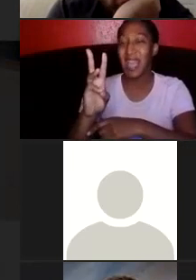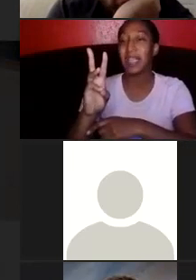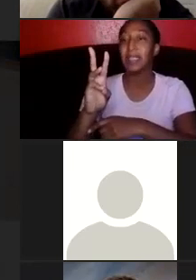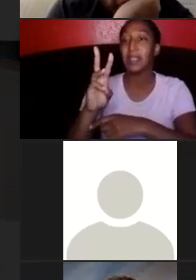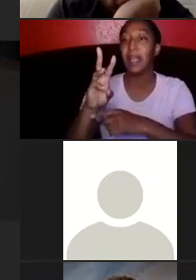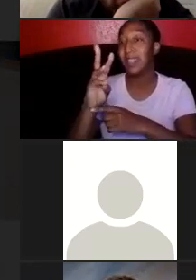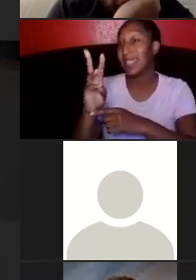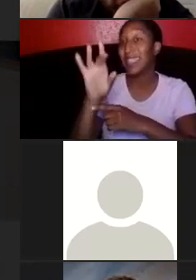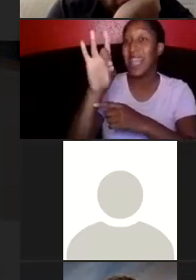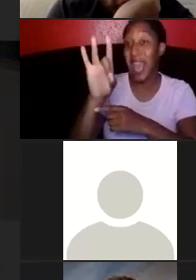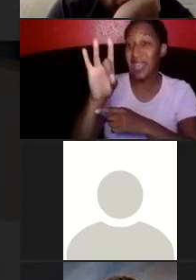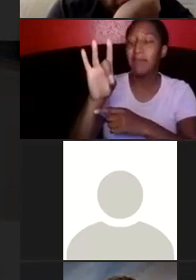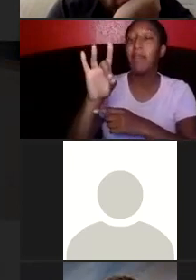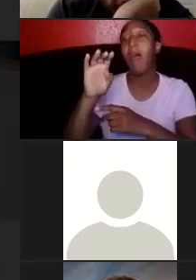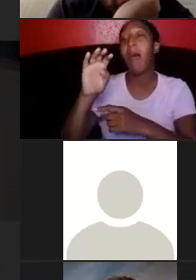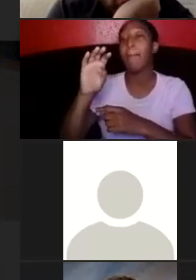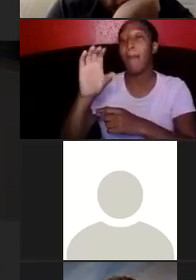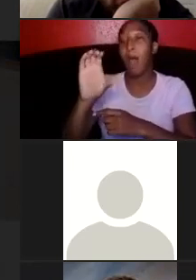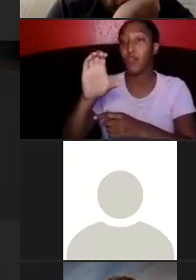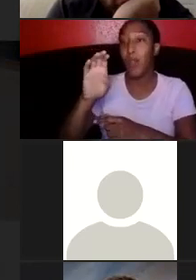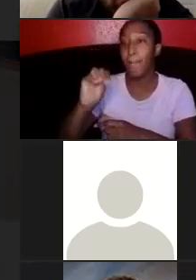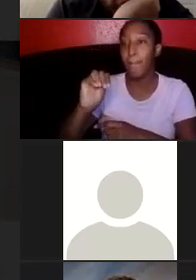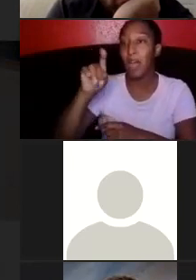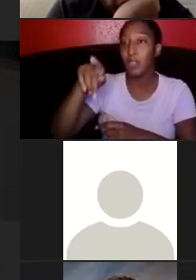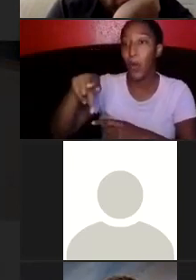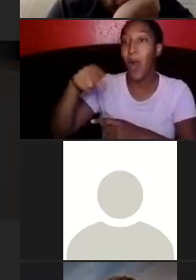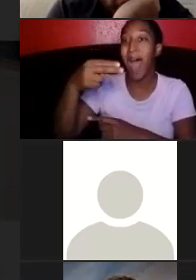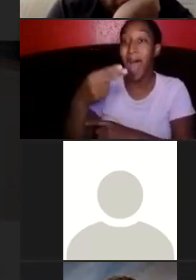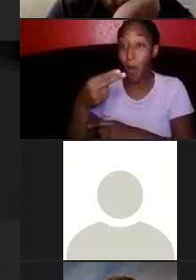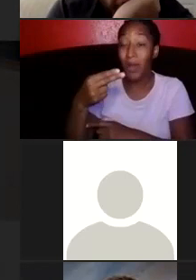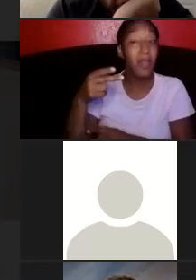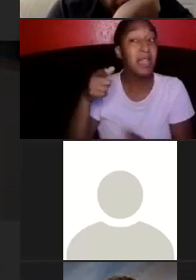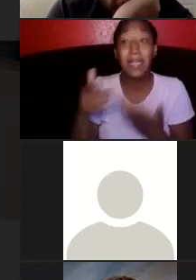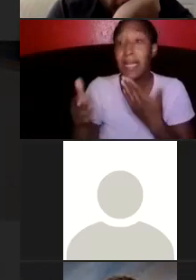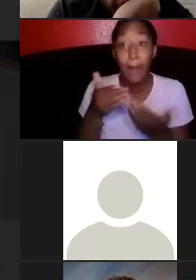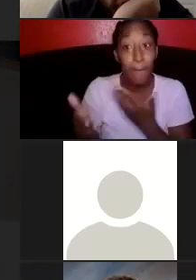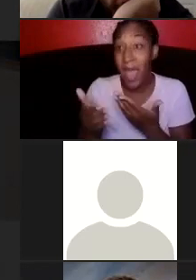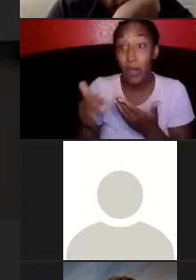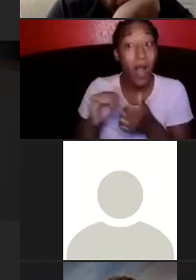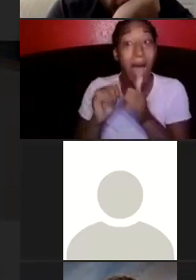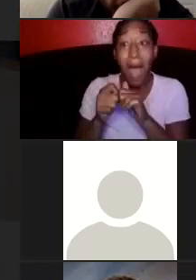of the satellite. How fast it goes, that has nothing to do with its size.